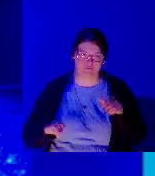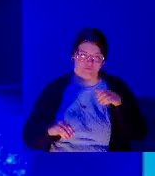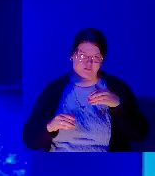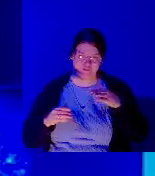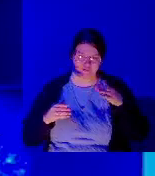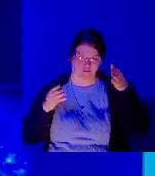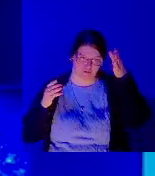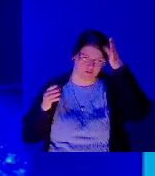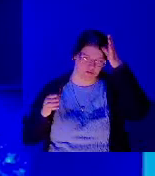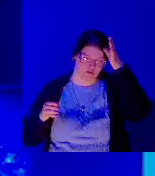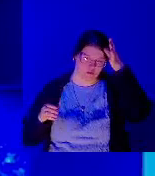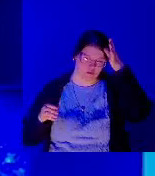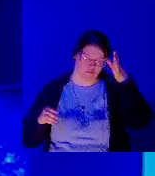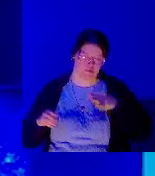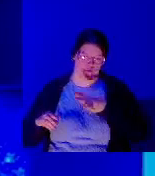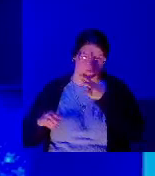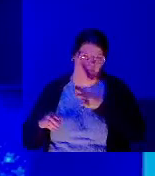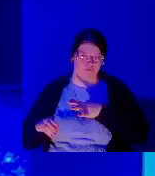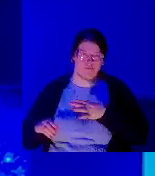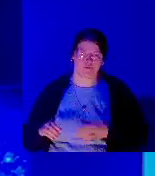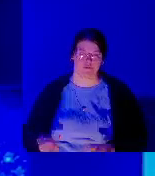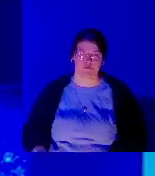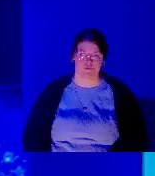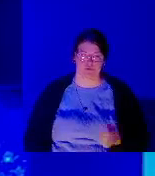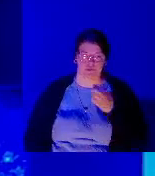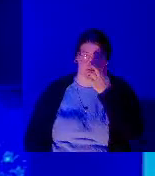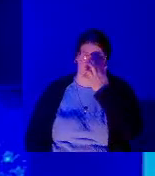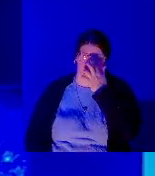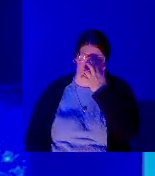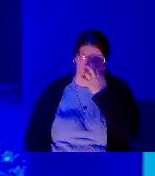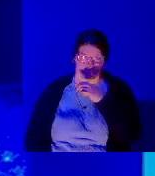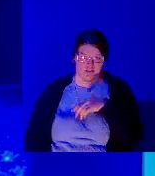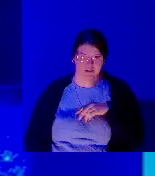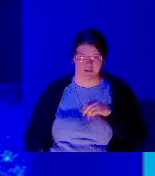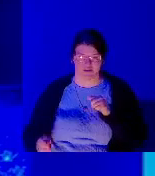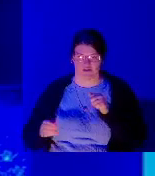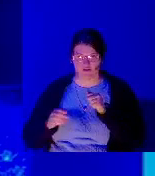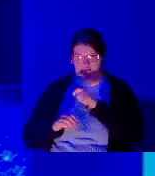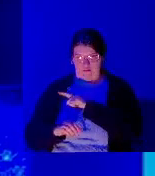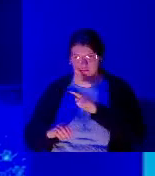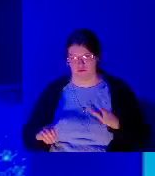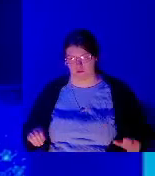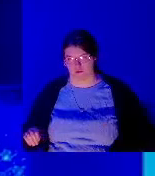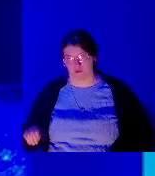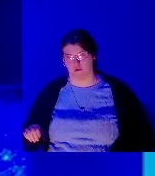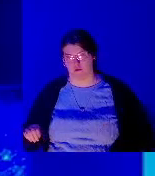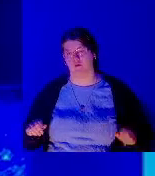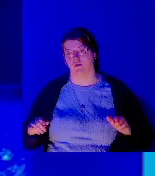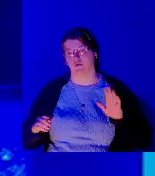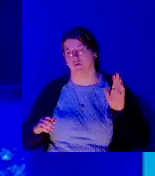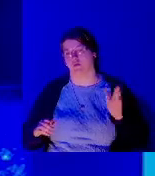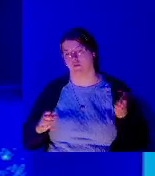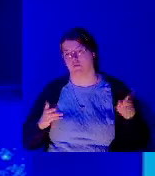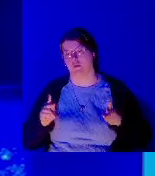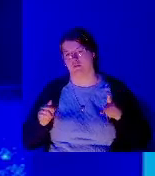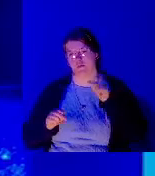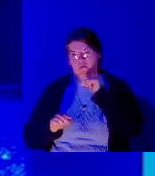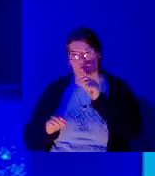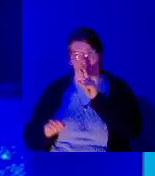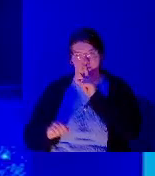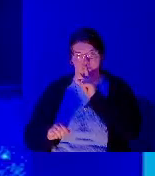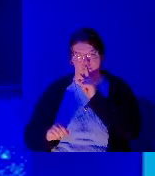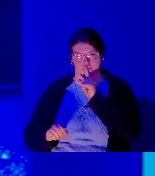The dead praise not the Lord, neither any that go down into silence. But we will bless the Lord from this time forth